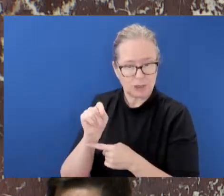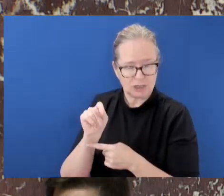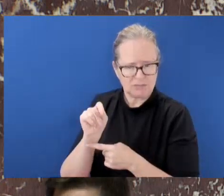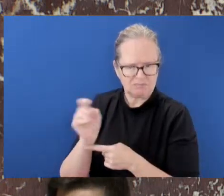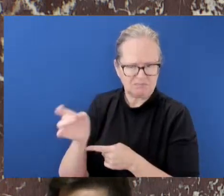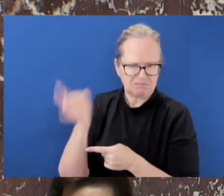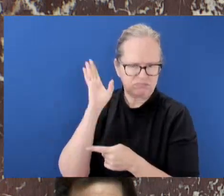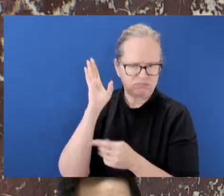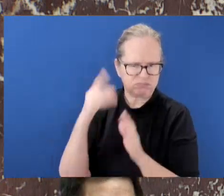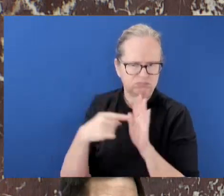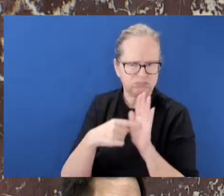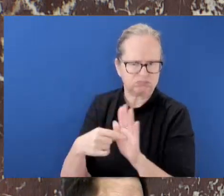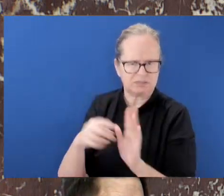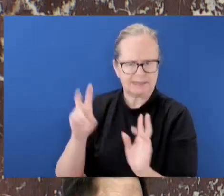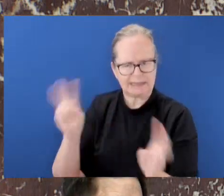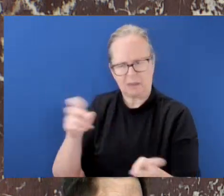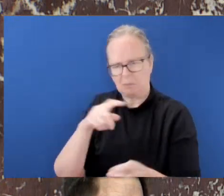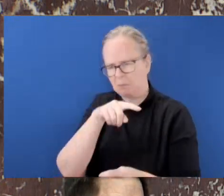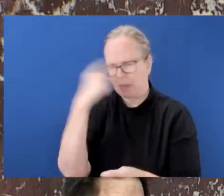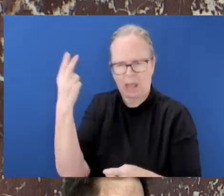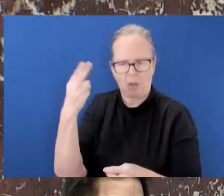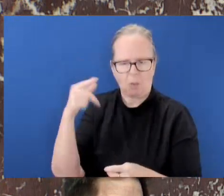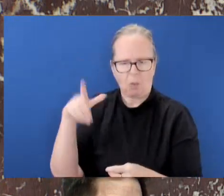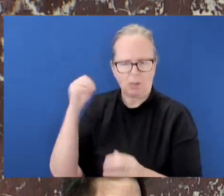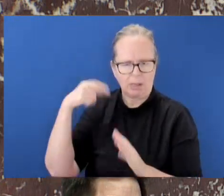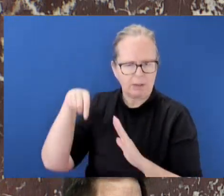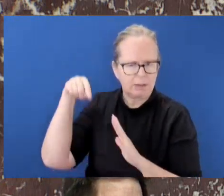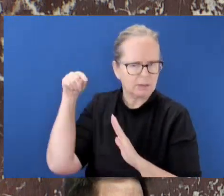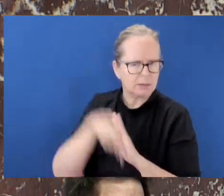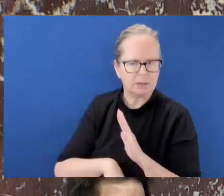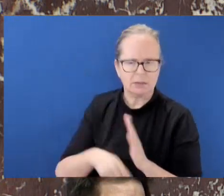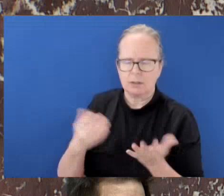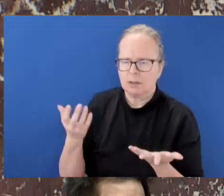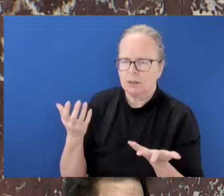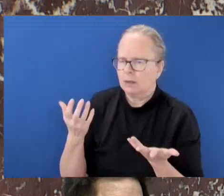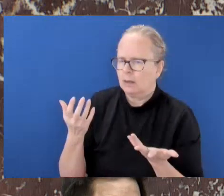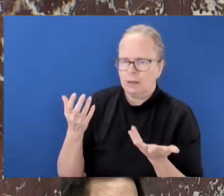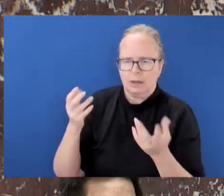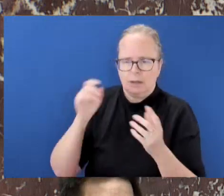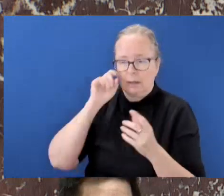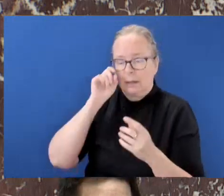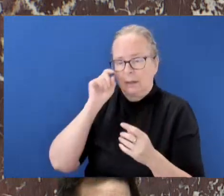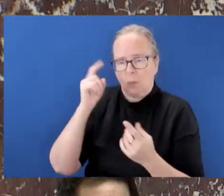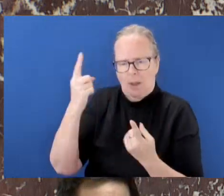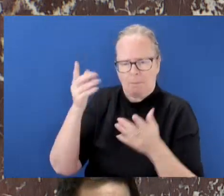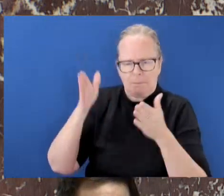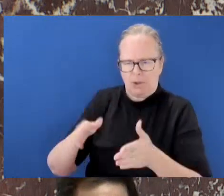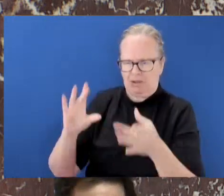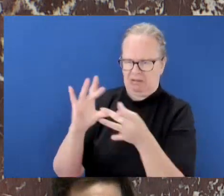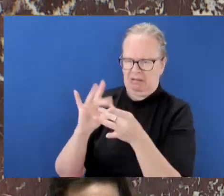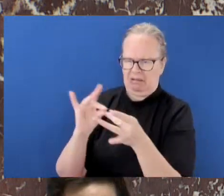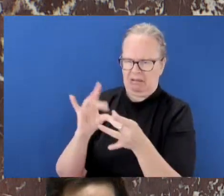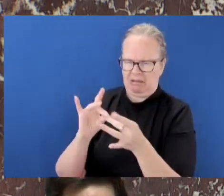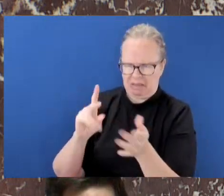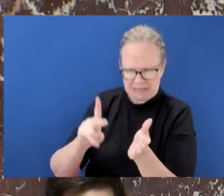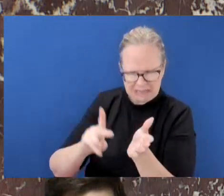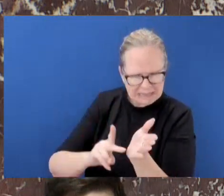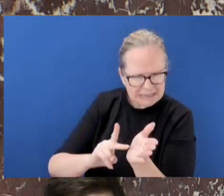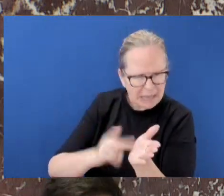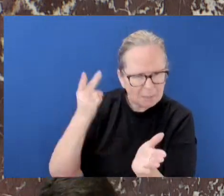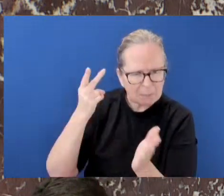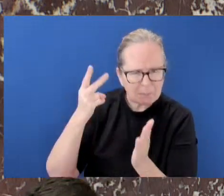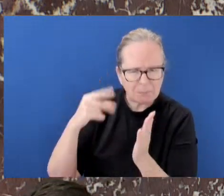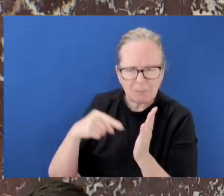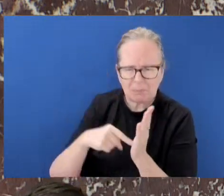atmospheric river of red ink, Mr. Speaker, with debt doubling and shockingly nothing to show for it.